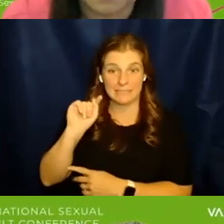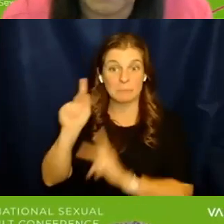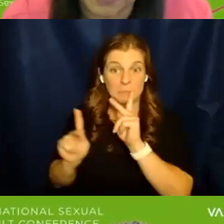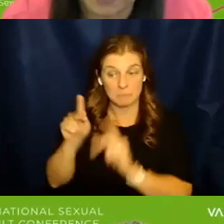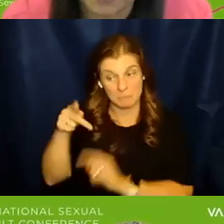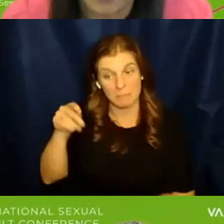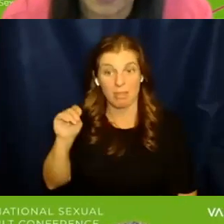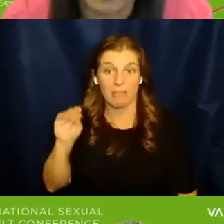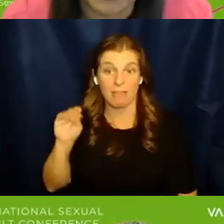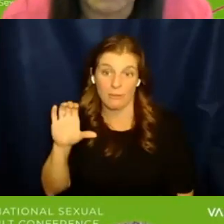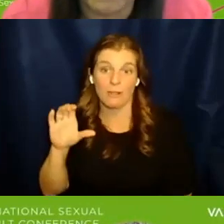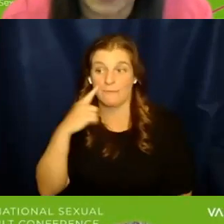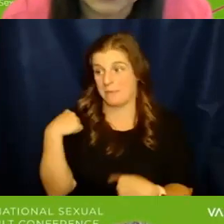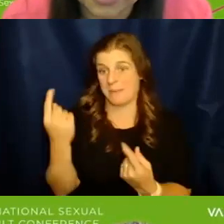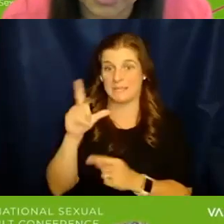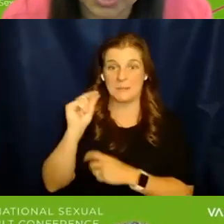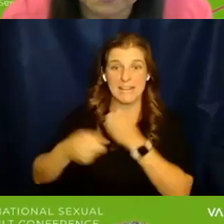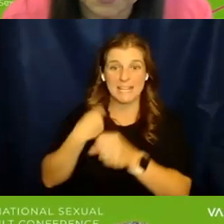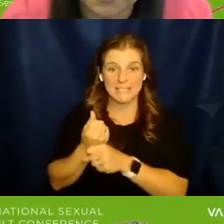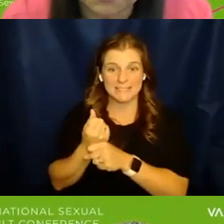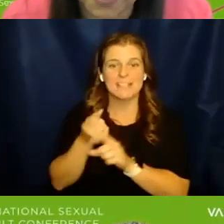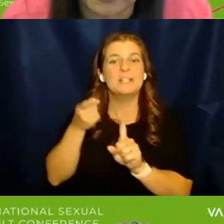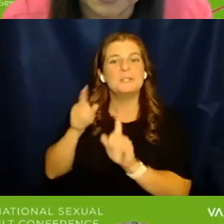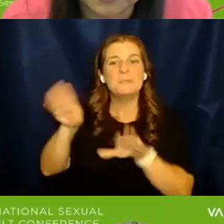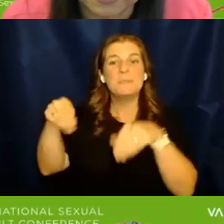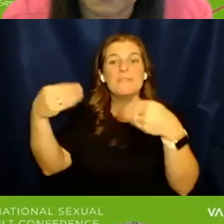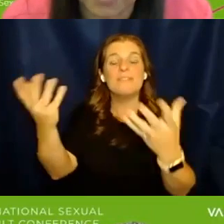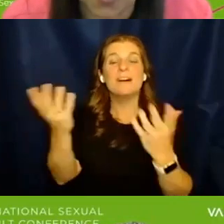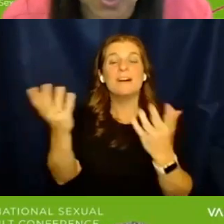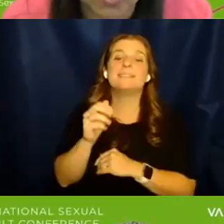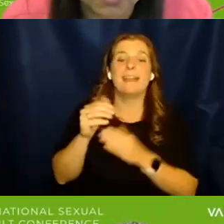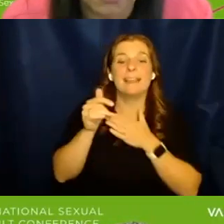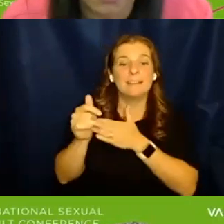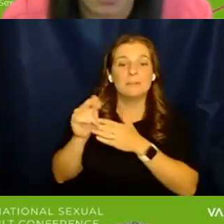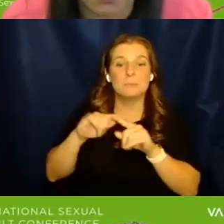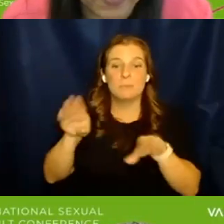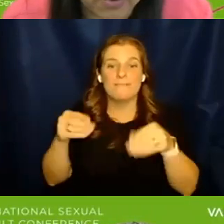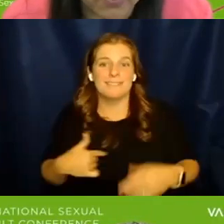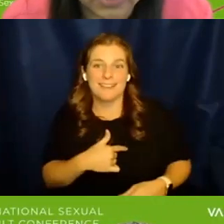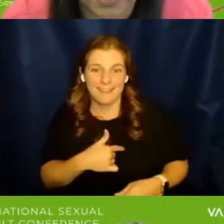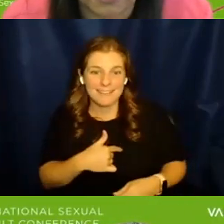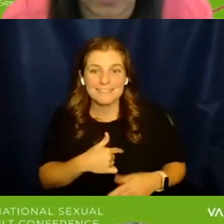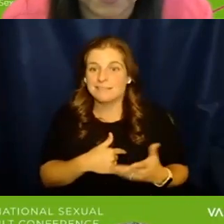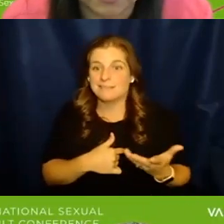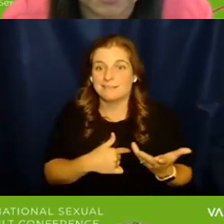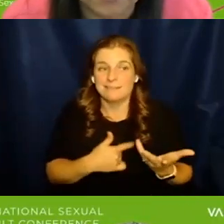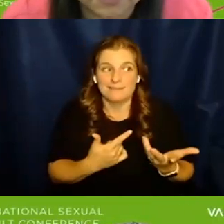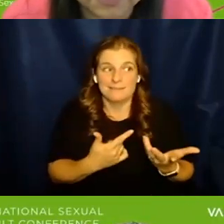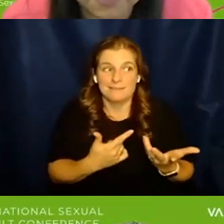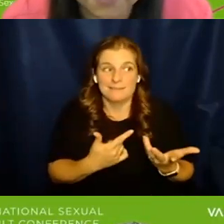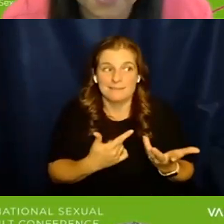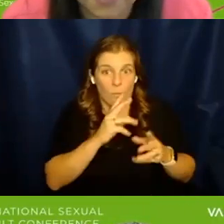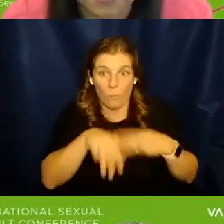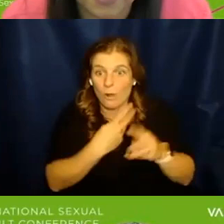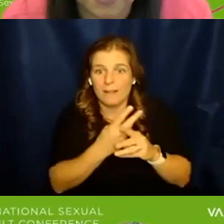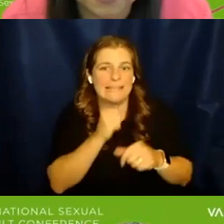decades. Andrea provides leadership to inspire us to think about a world without relying on the criminal legal